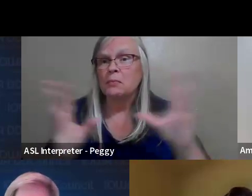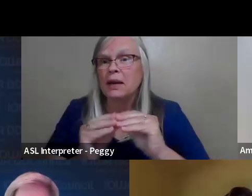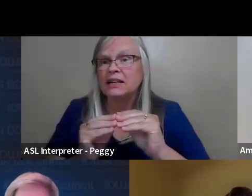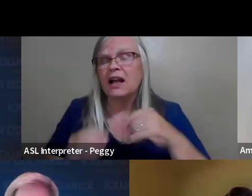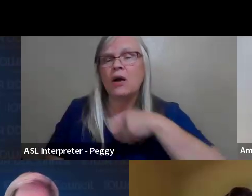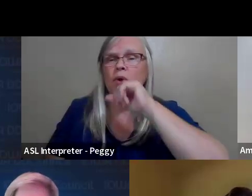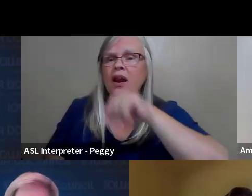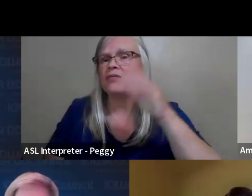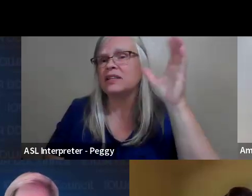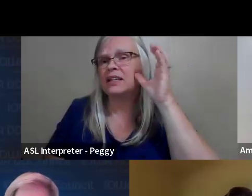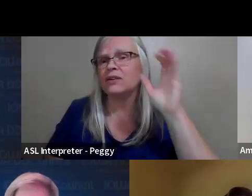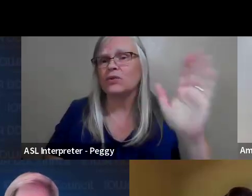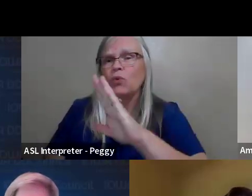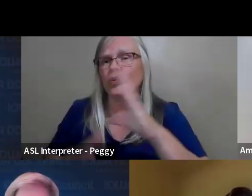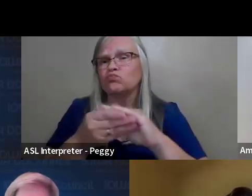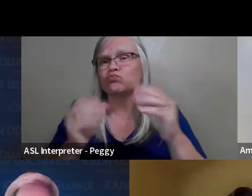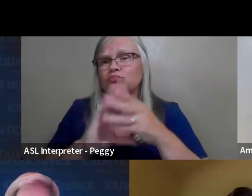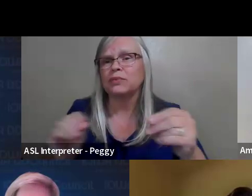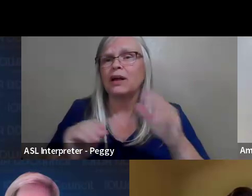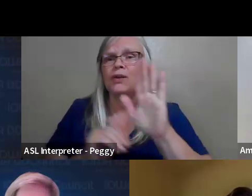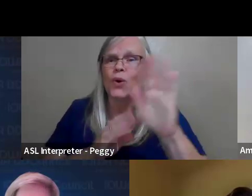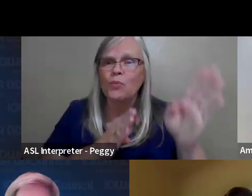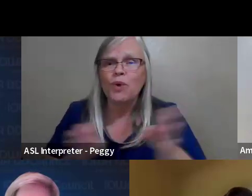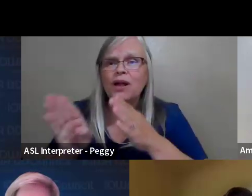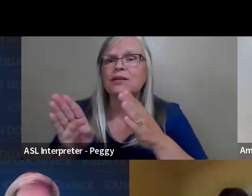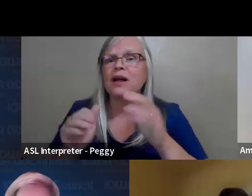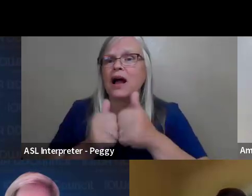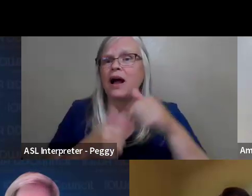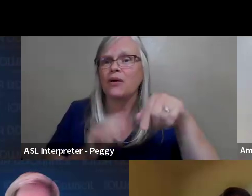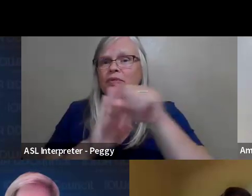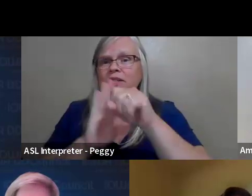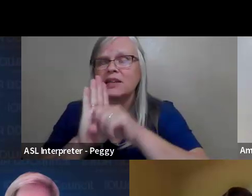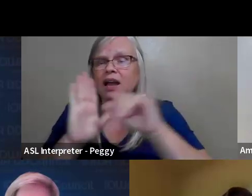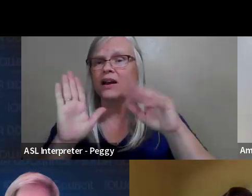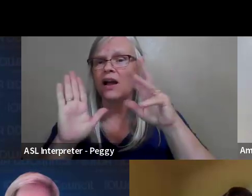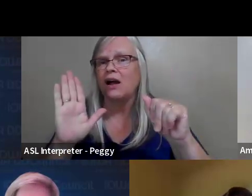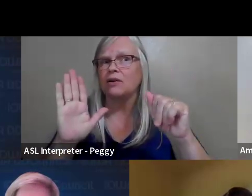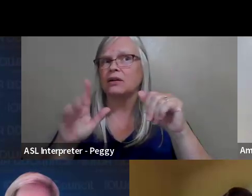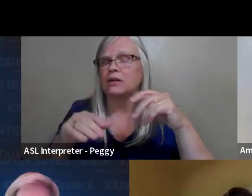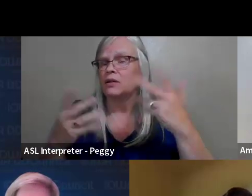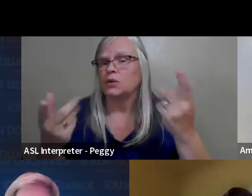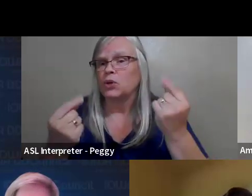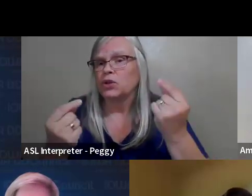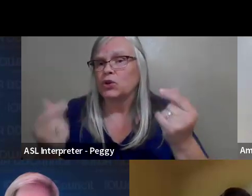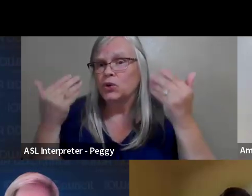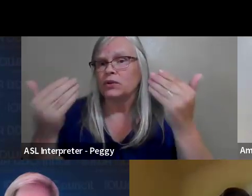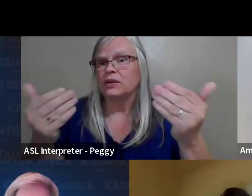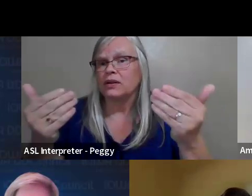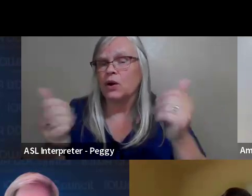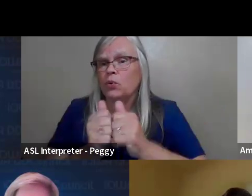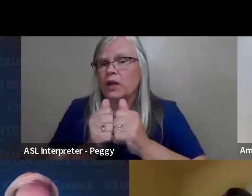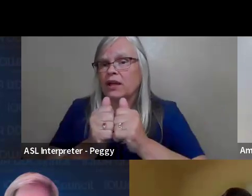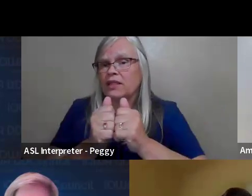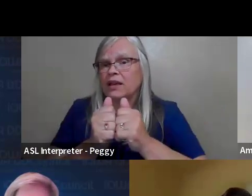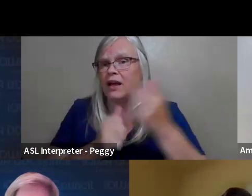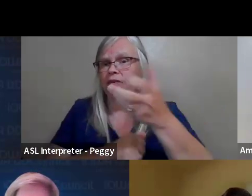would love to hear your stories and I would love to hear your plans on how the state of Iowa intends to move forward, given the pullback